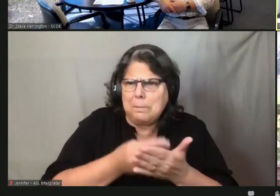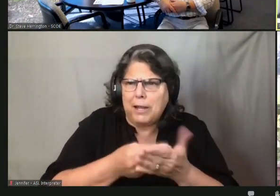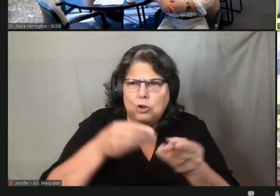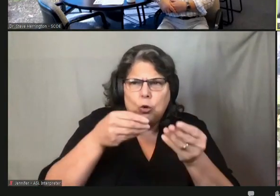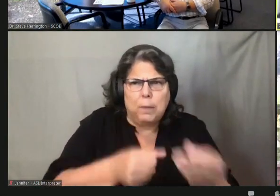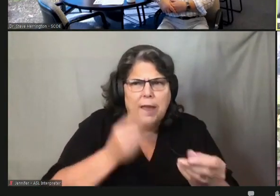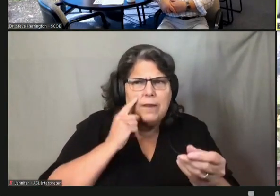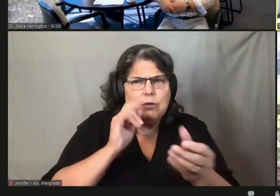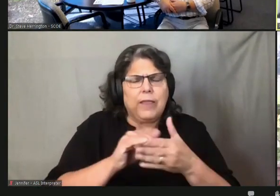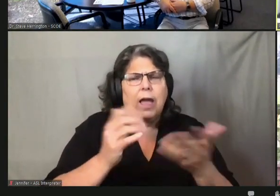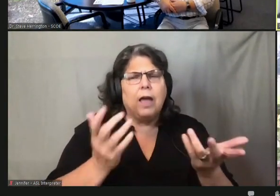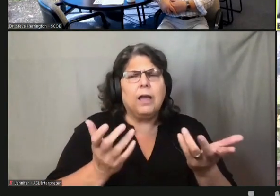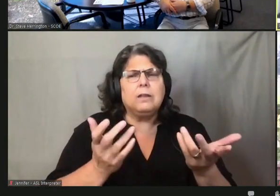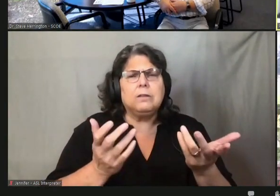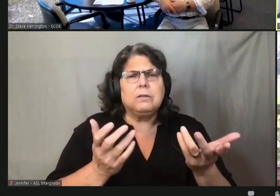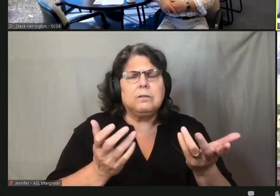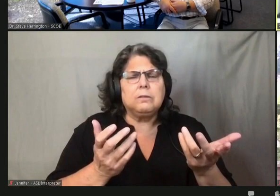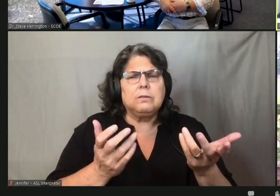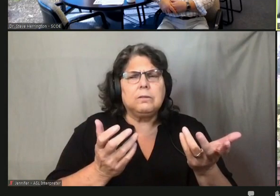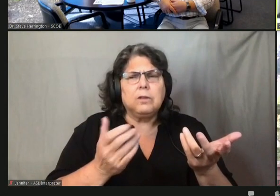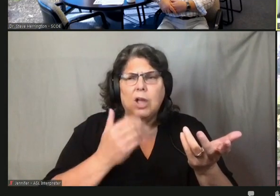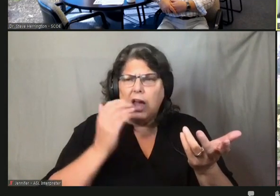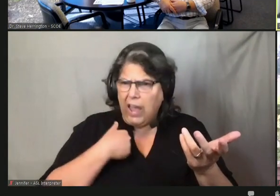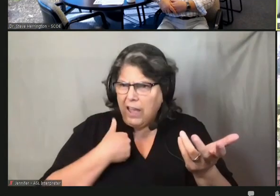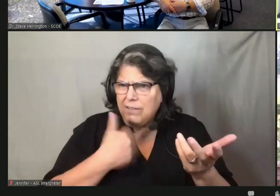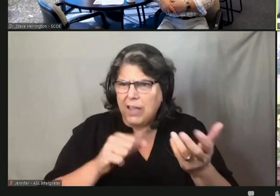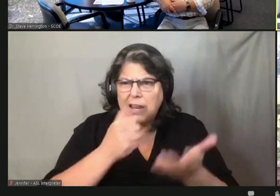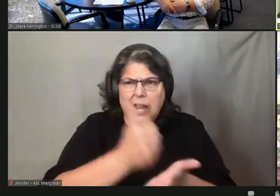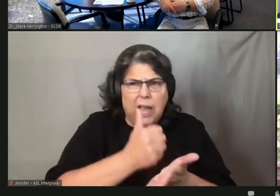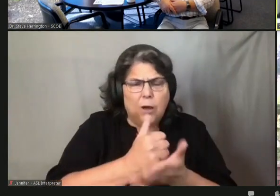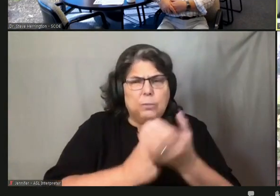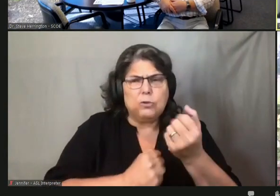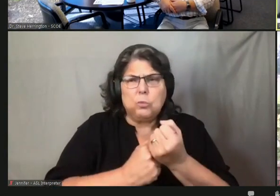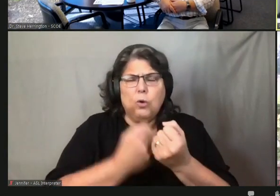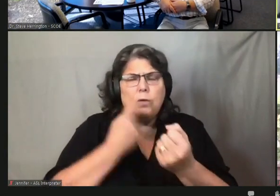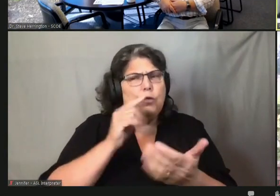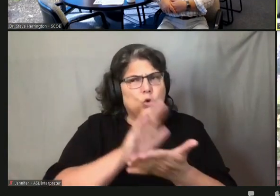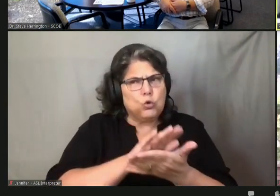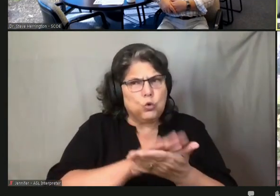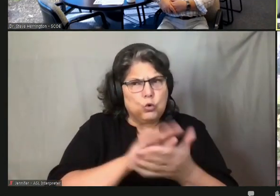Is there going to be any help and support for schools to help in that area?